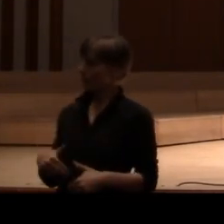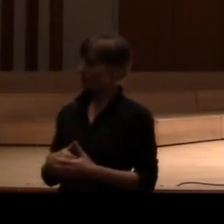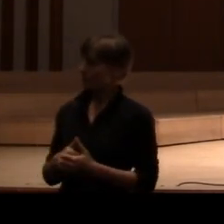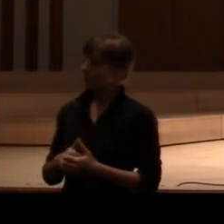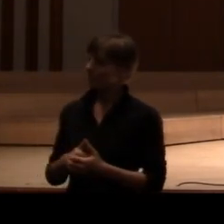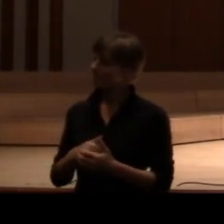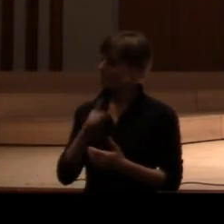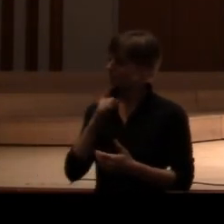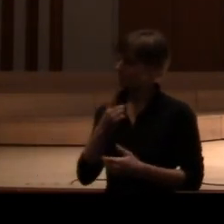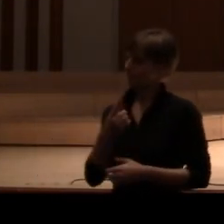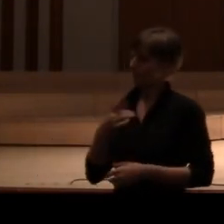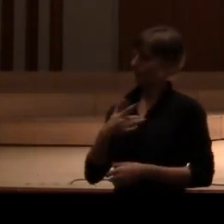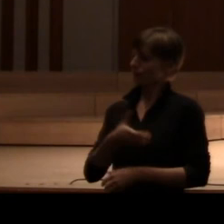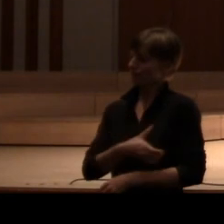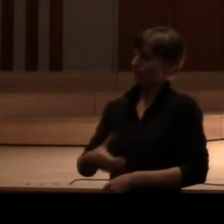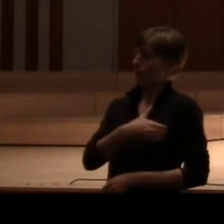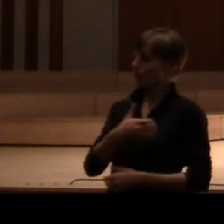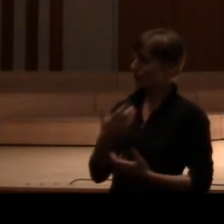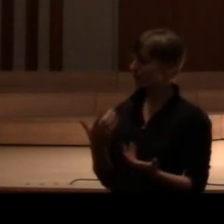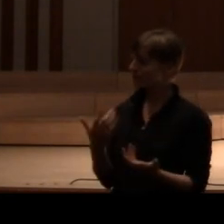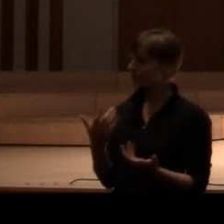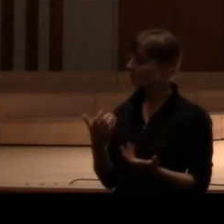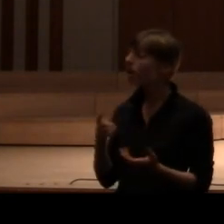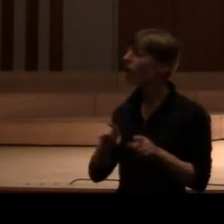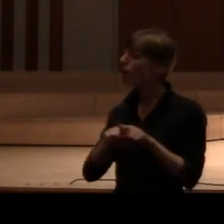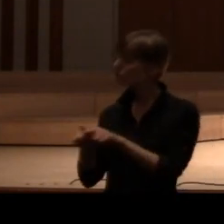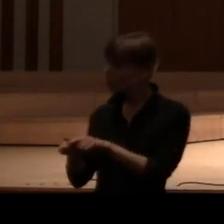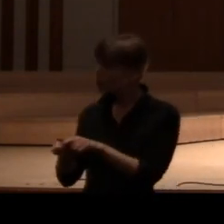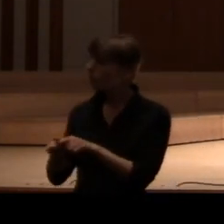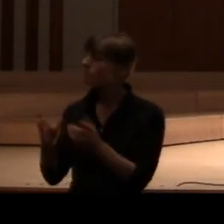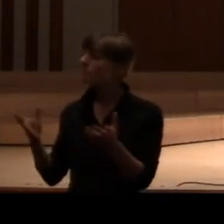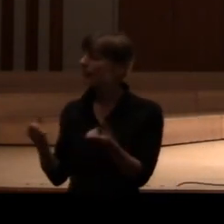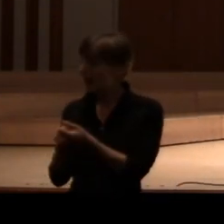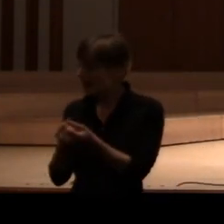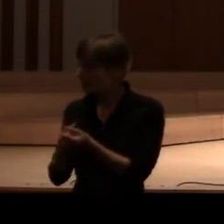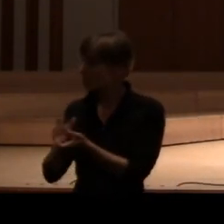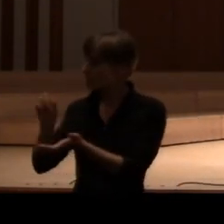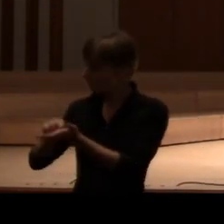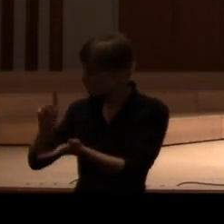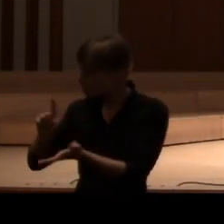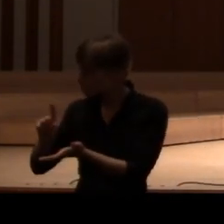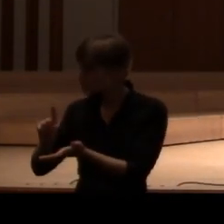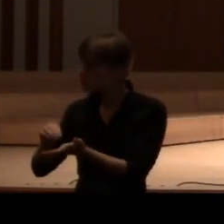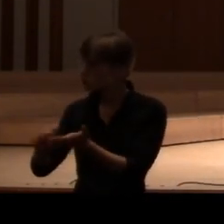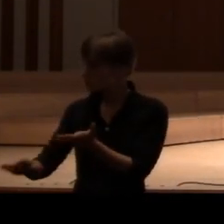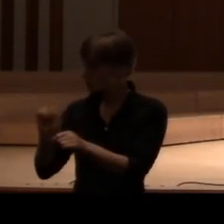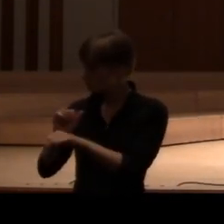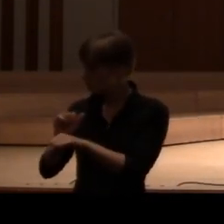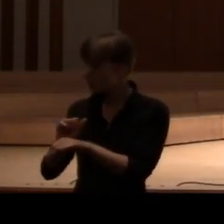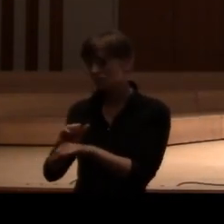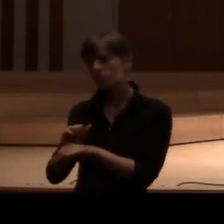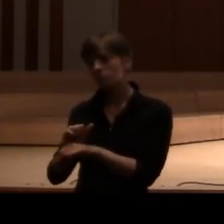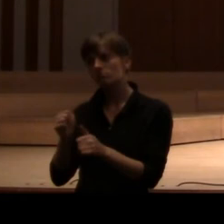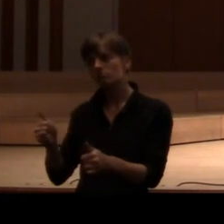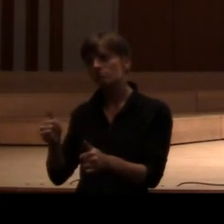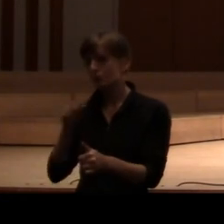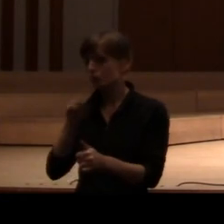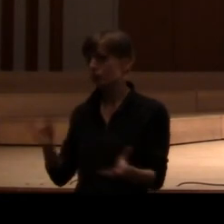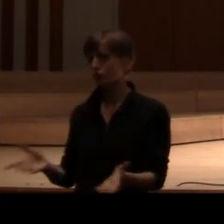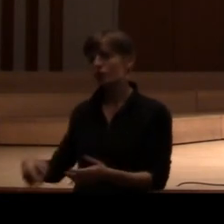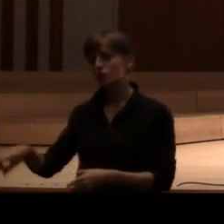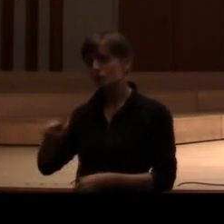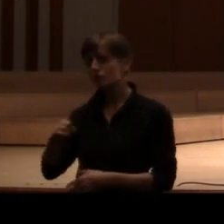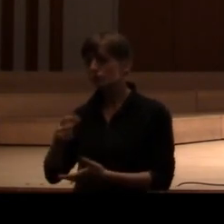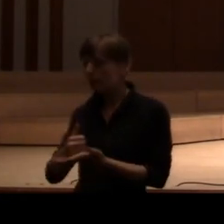allowing students opportunities to have their work published is something I would really advocate. So if we go back